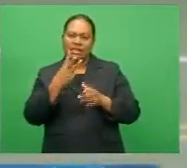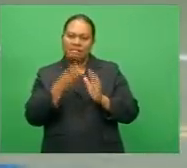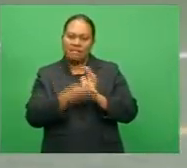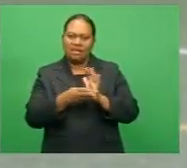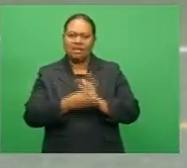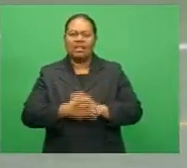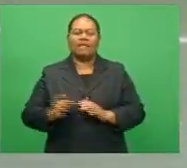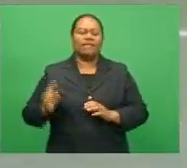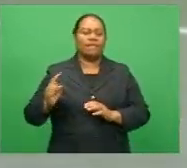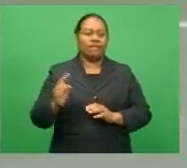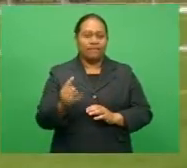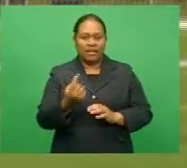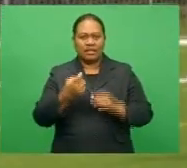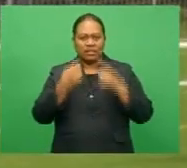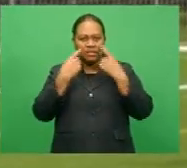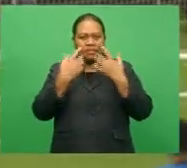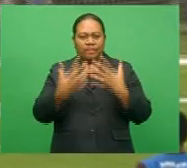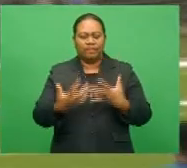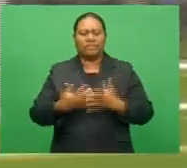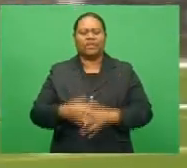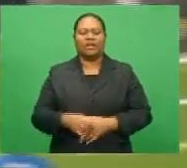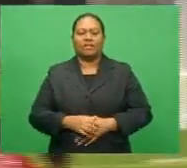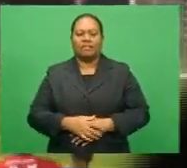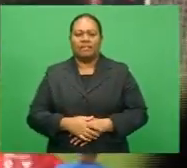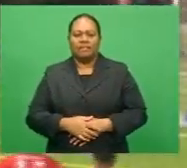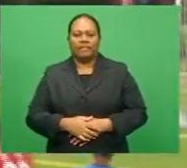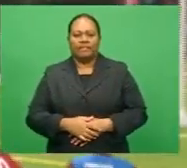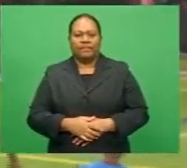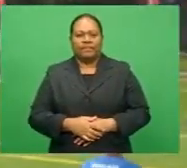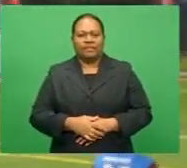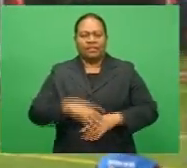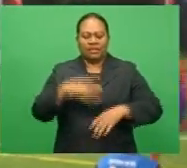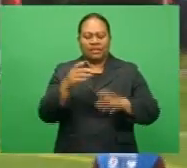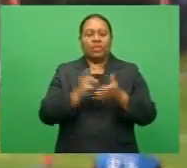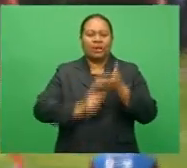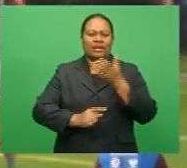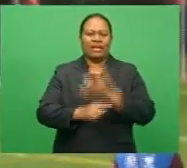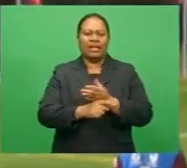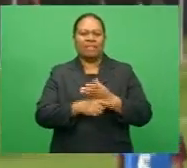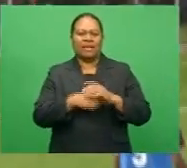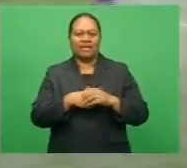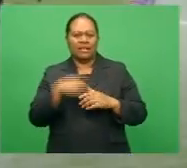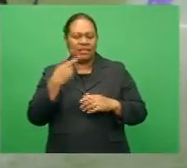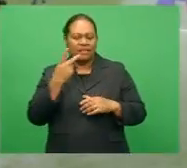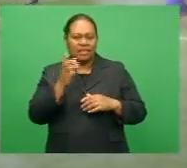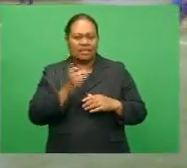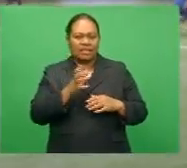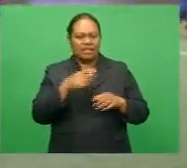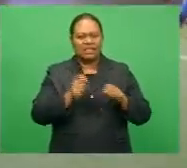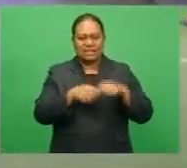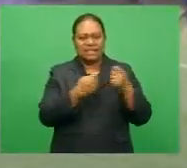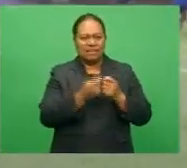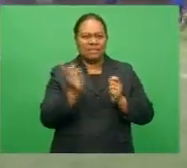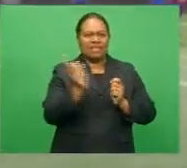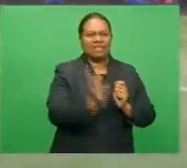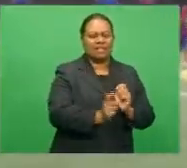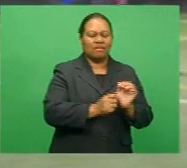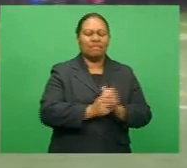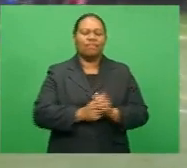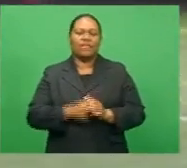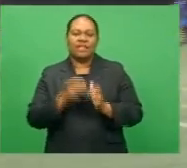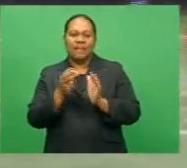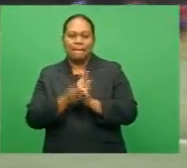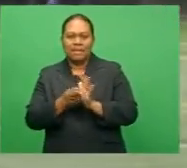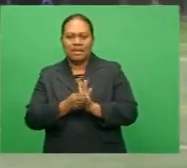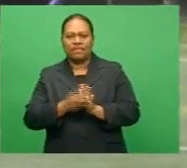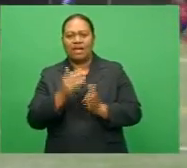in the 37th and second in the 40th. The visitors managed to find the back of the Navua net through Ronald Lawrence a minute from